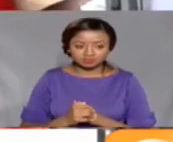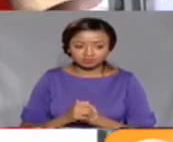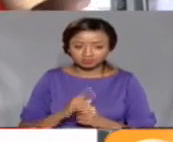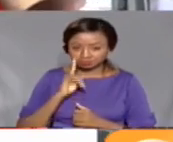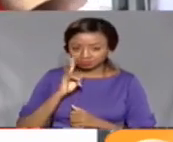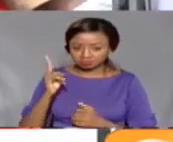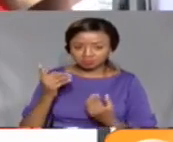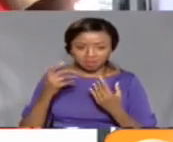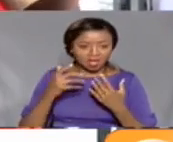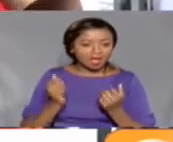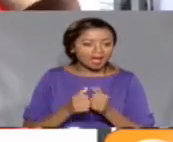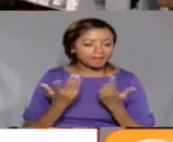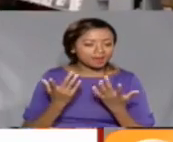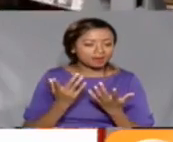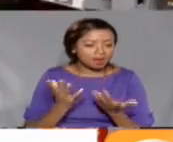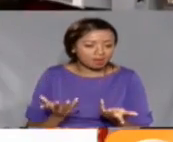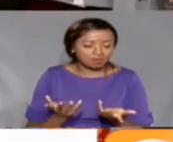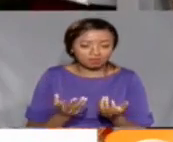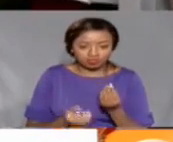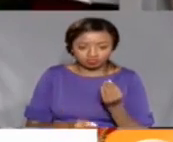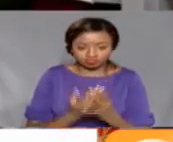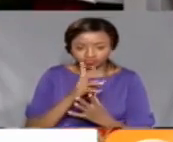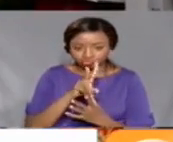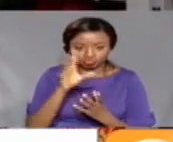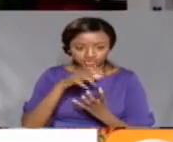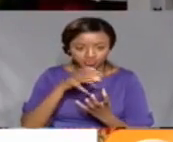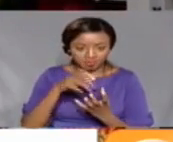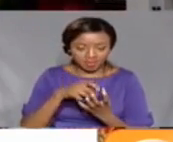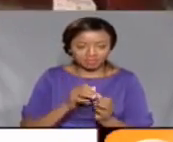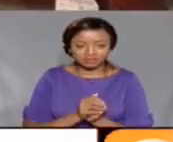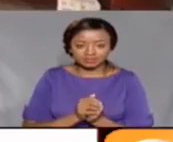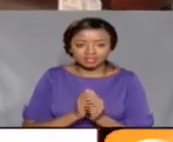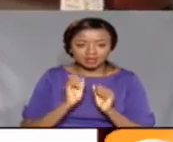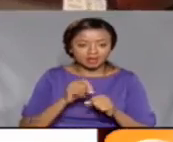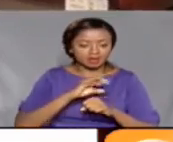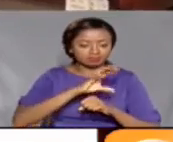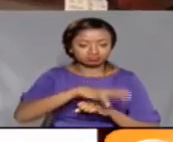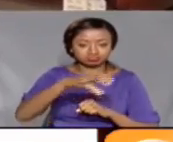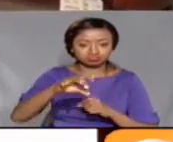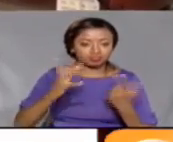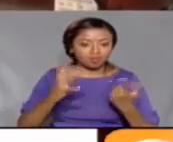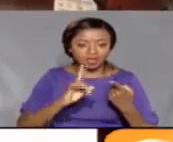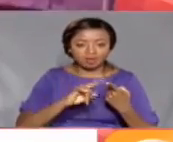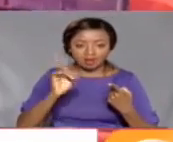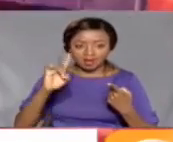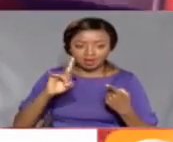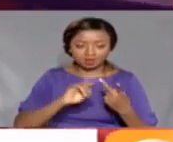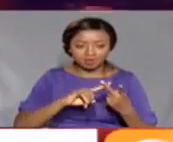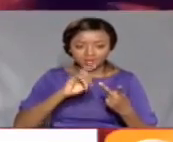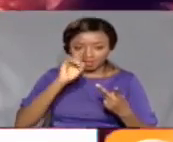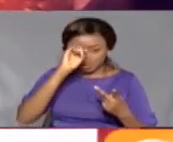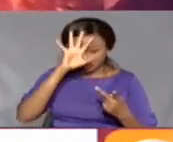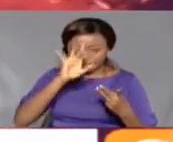with Tumaini supermarkets, Quickmart will now have a presence in 5 counties, namely Nairobi, Kiambu,